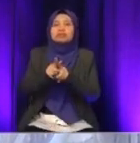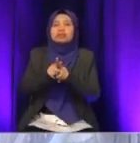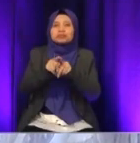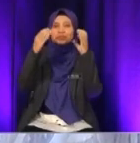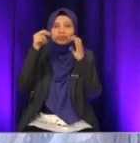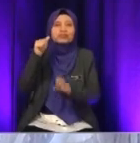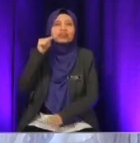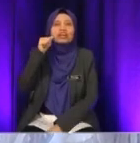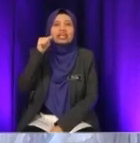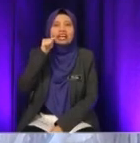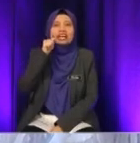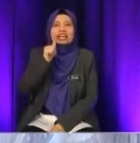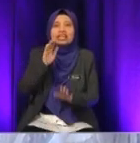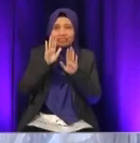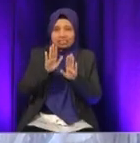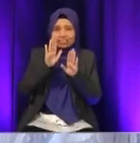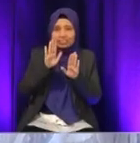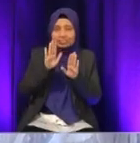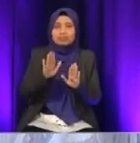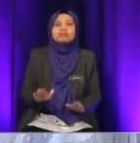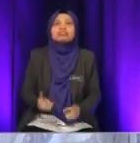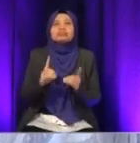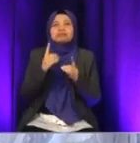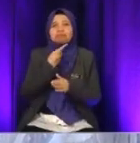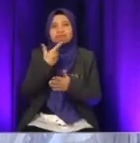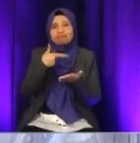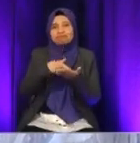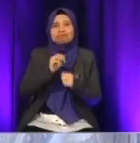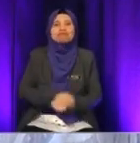we'll be back. Take a very short commercial break. We'll be back very shortly.